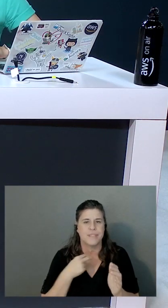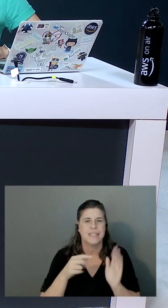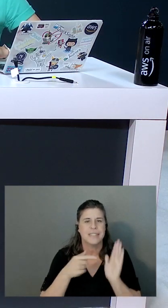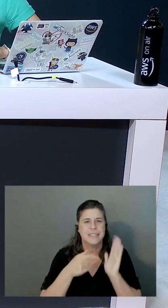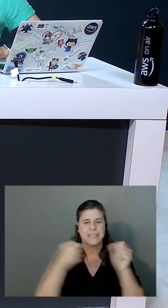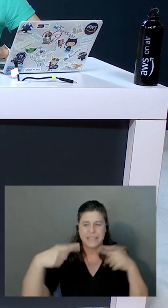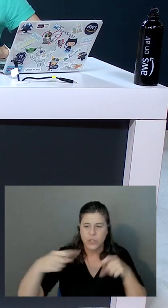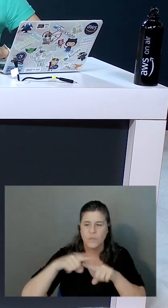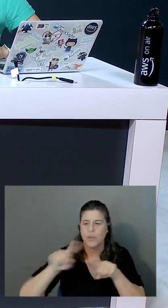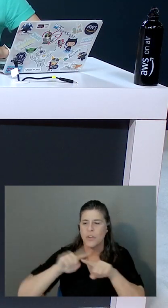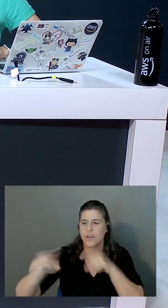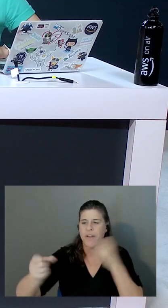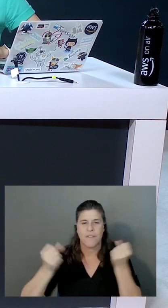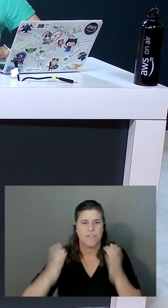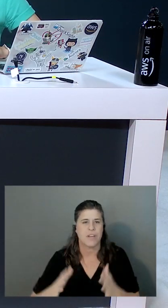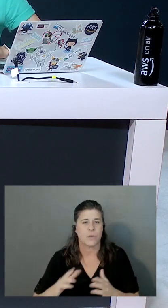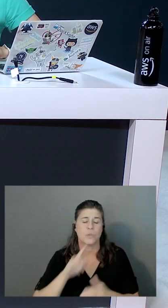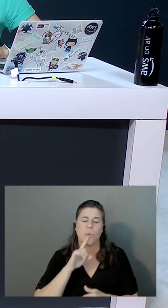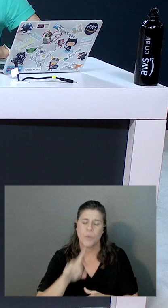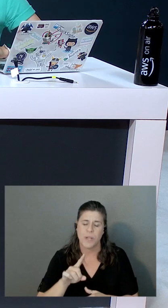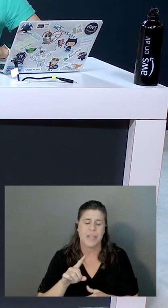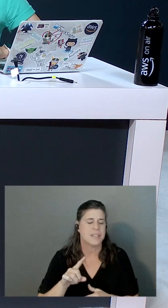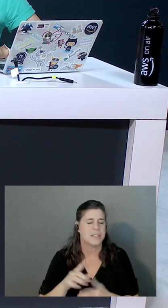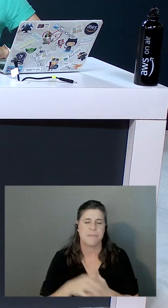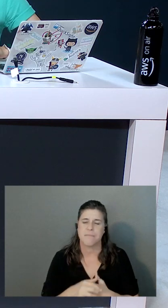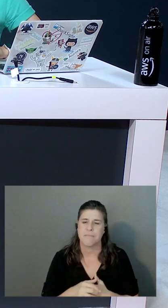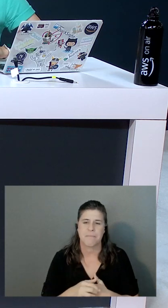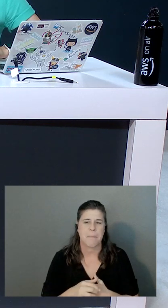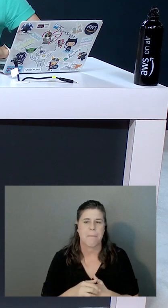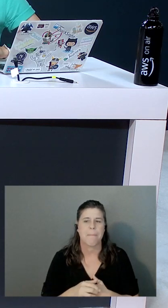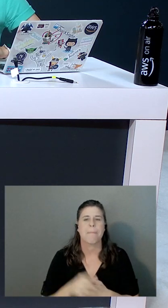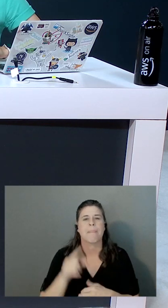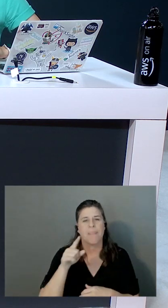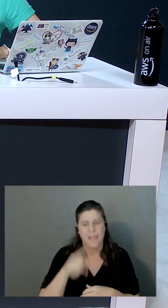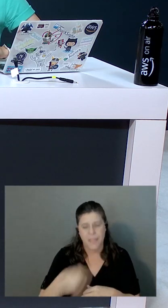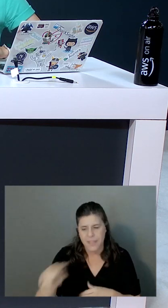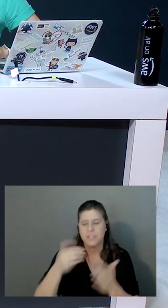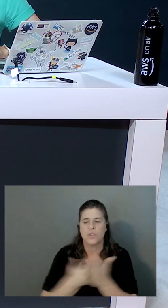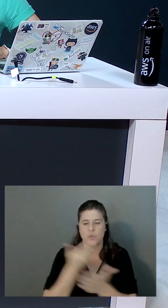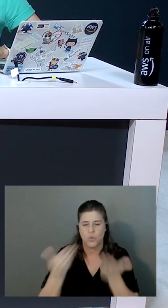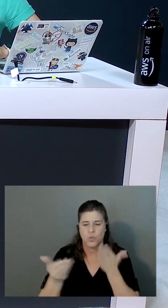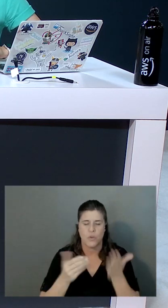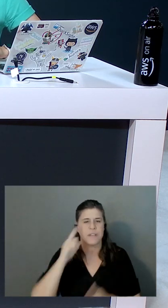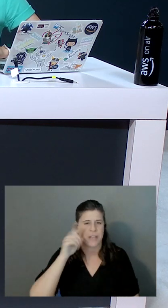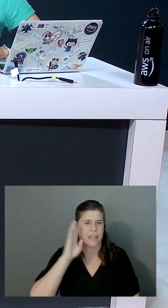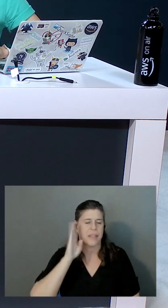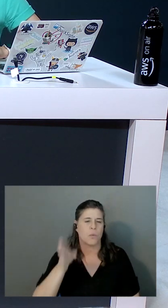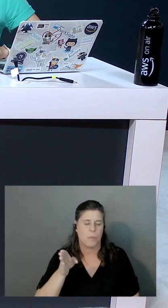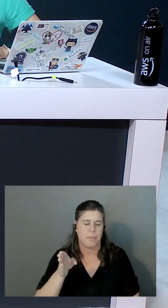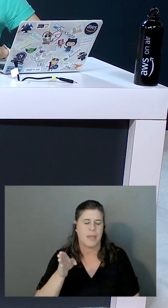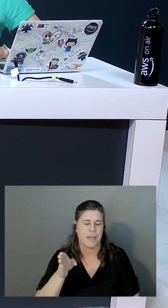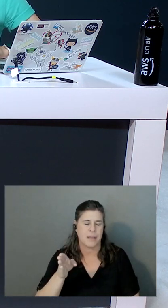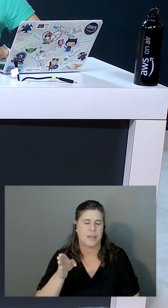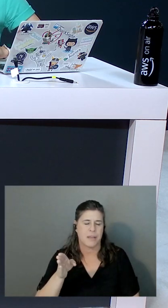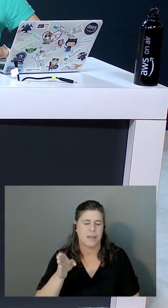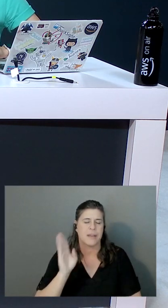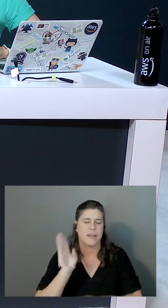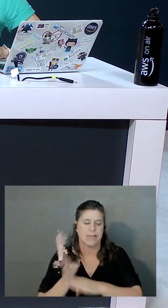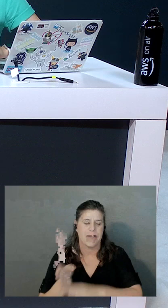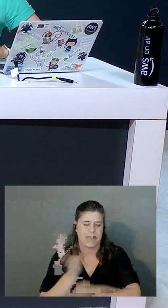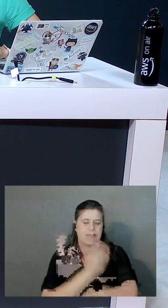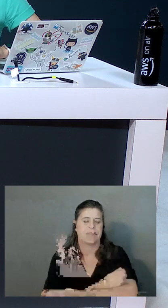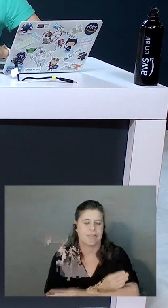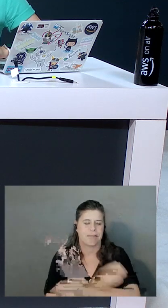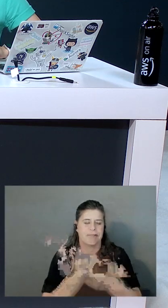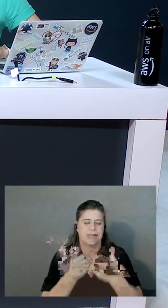So it's, this new service I think is going to be significantly differentiating to the industry.